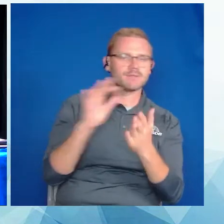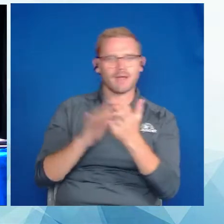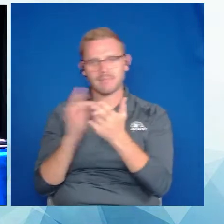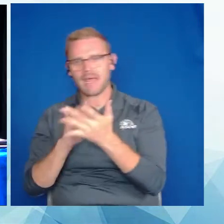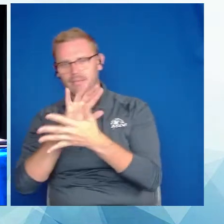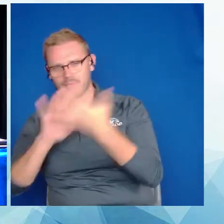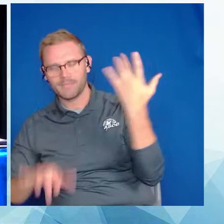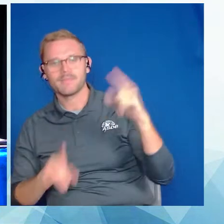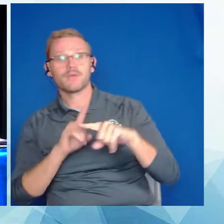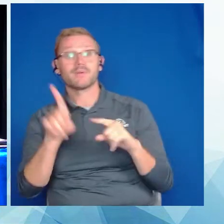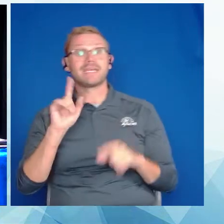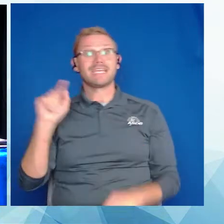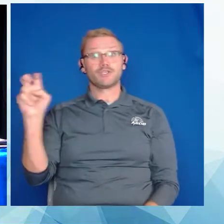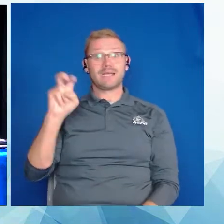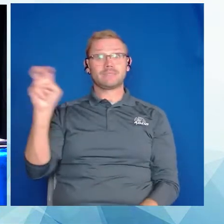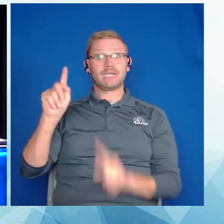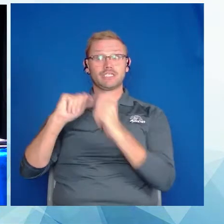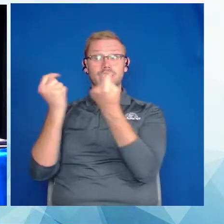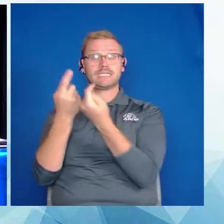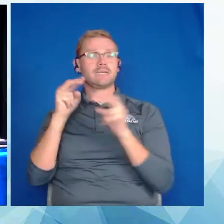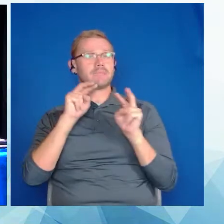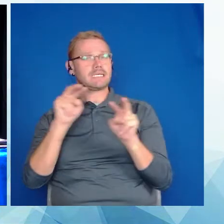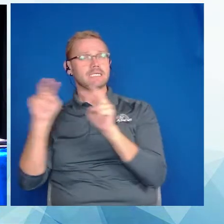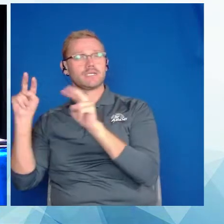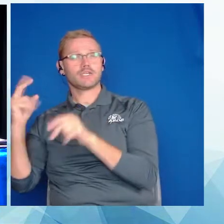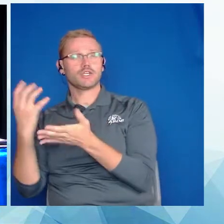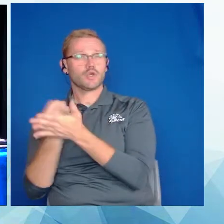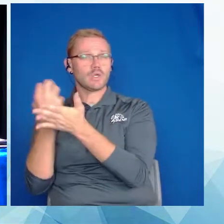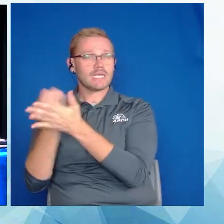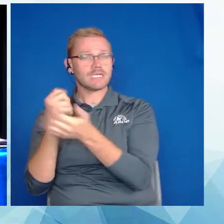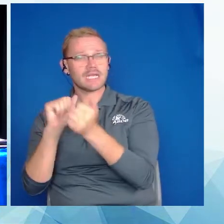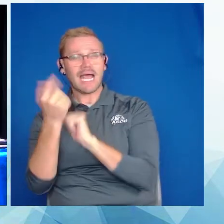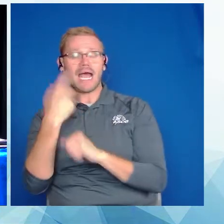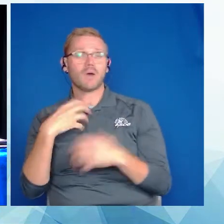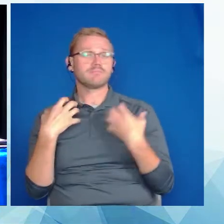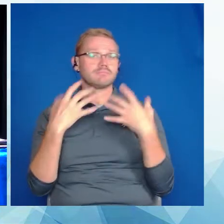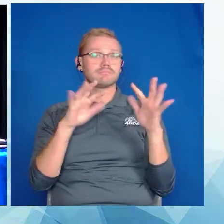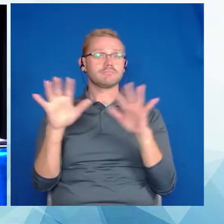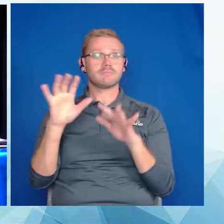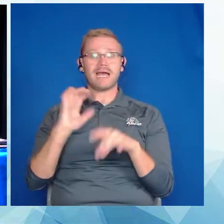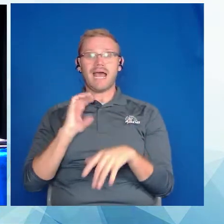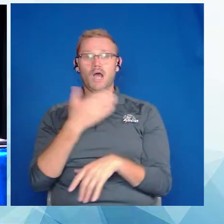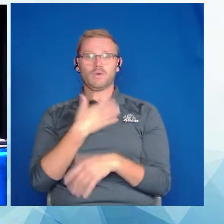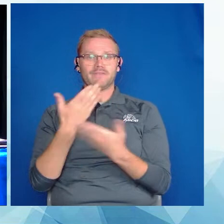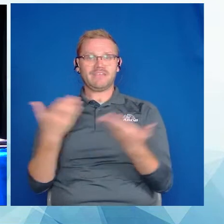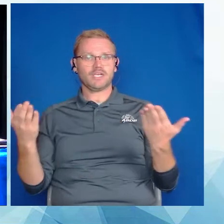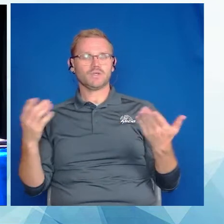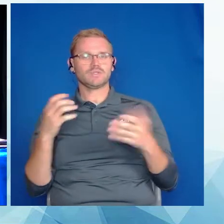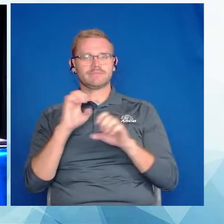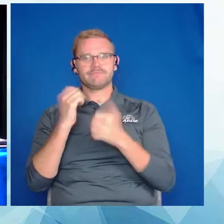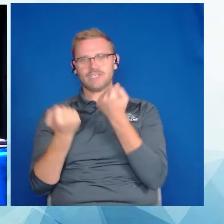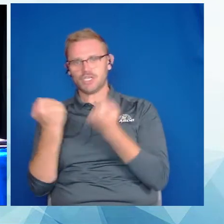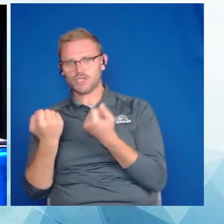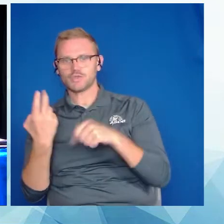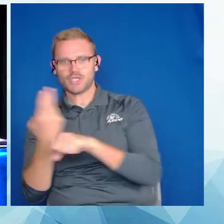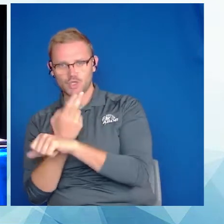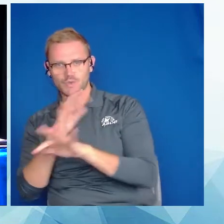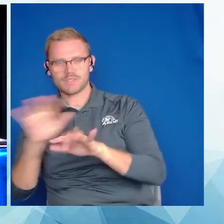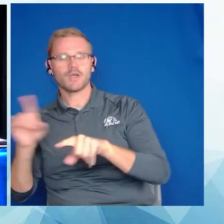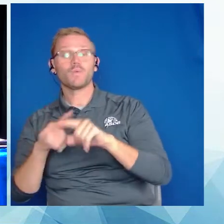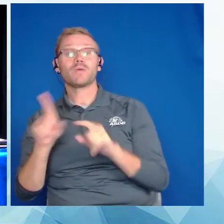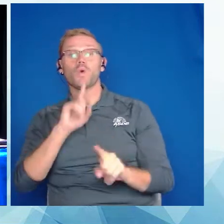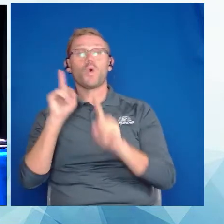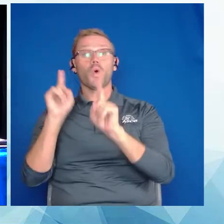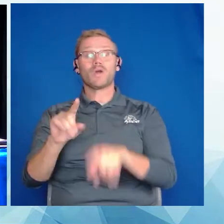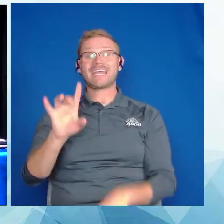As the transportation team continues to monitor the utilization and overall health of the agency fleet, we will be ordering 8